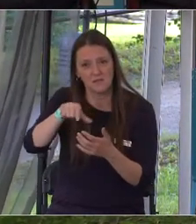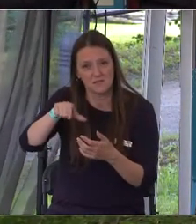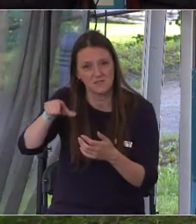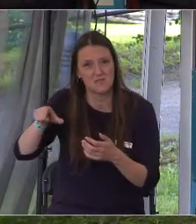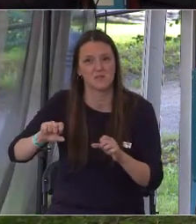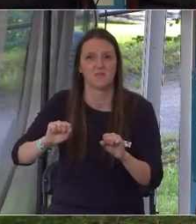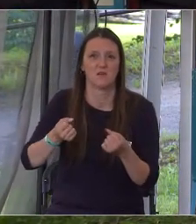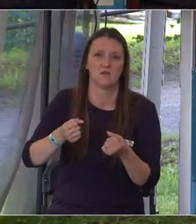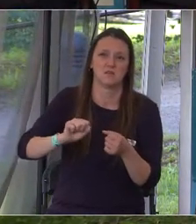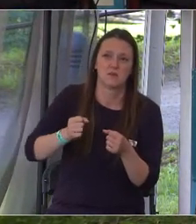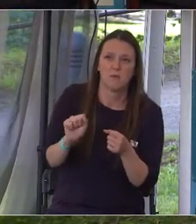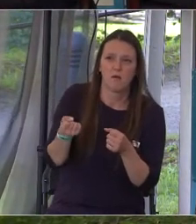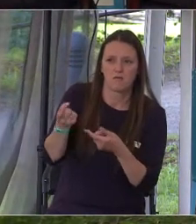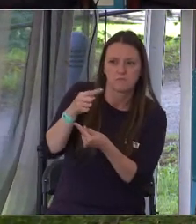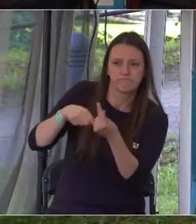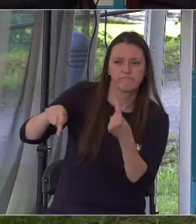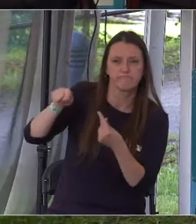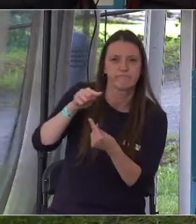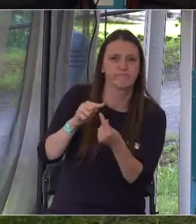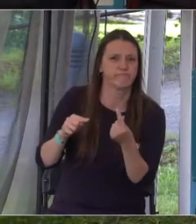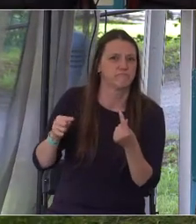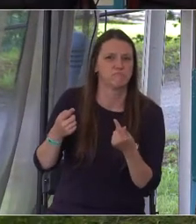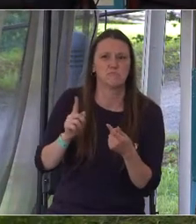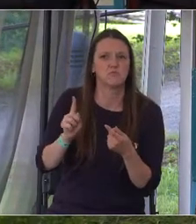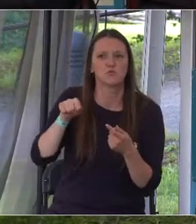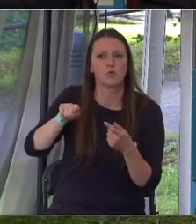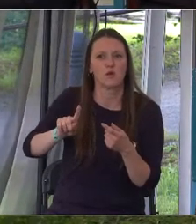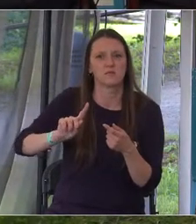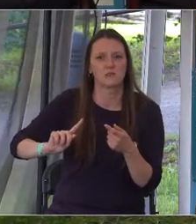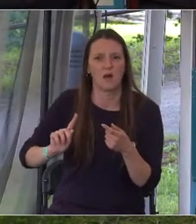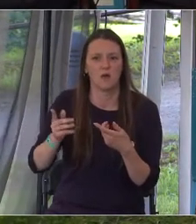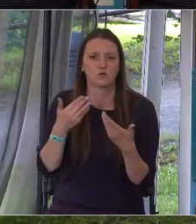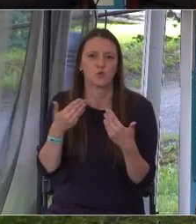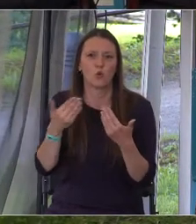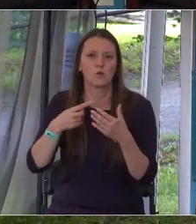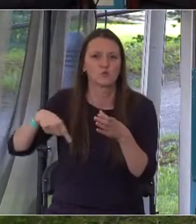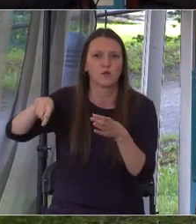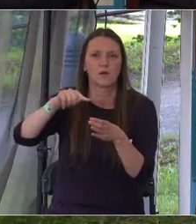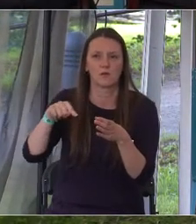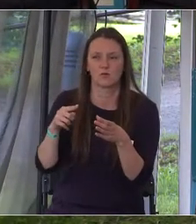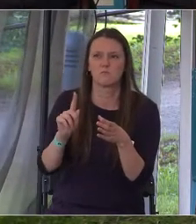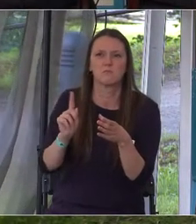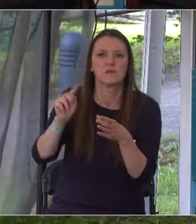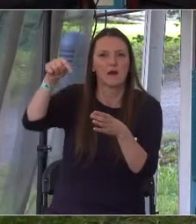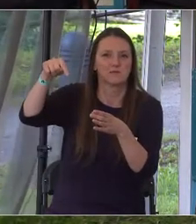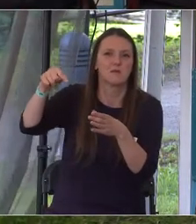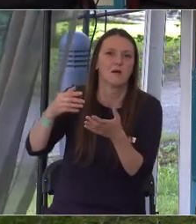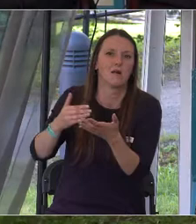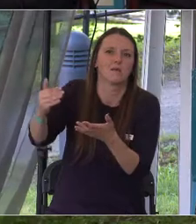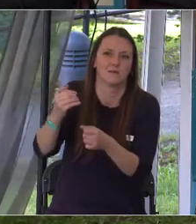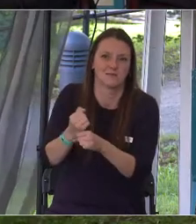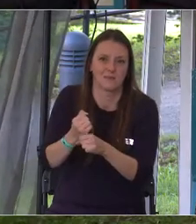what is the social circle? What could be done? What should be done